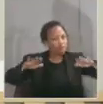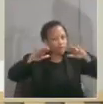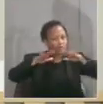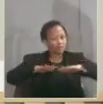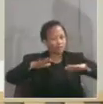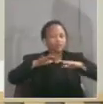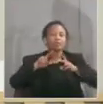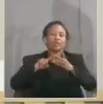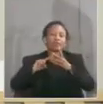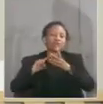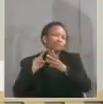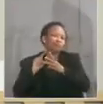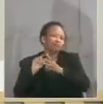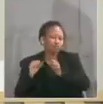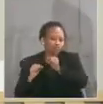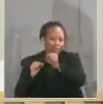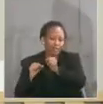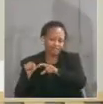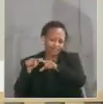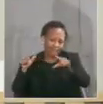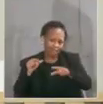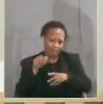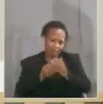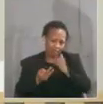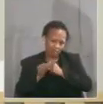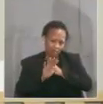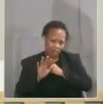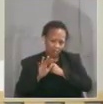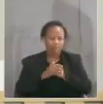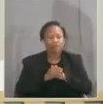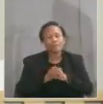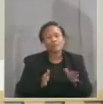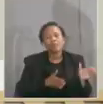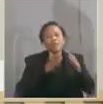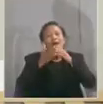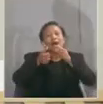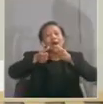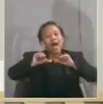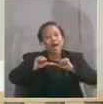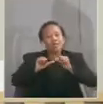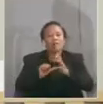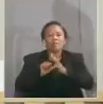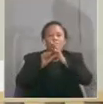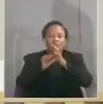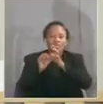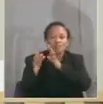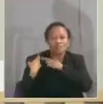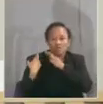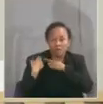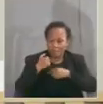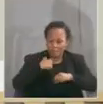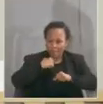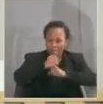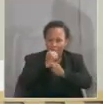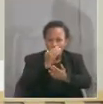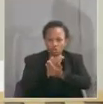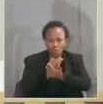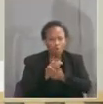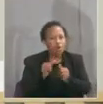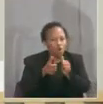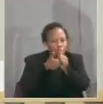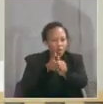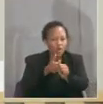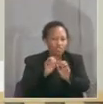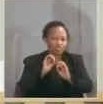at strategic level. The other key responsibility is to ensure compliance with